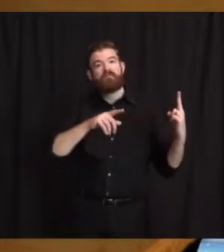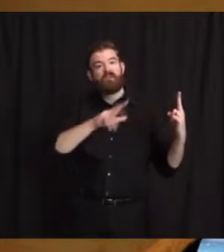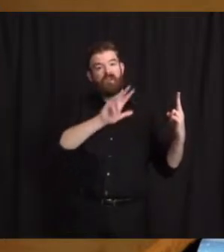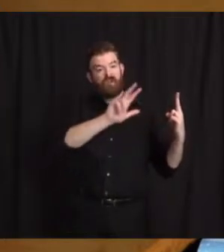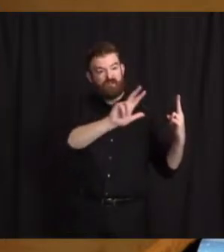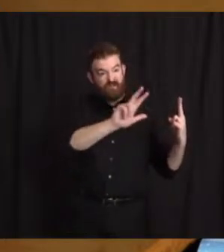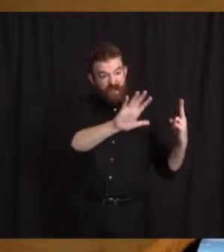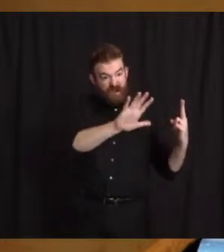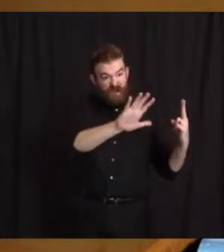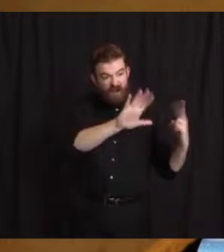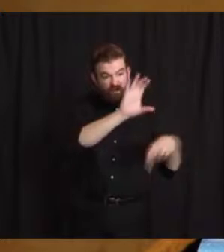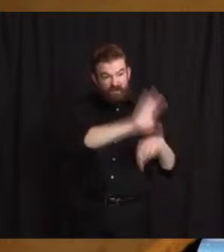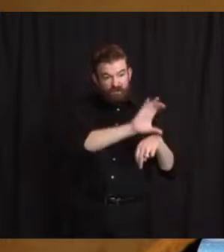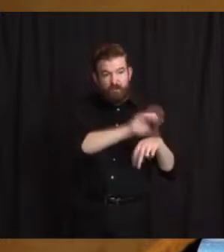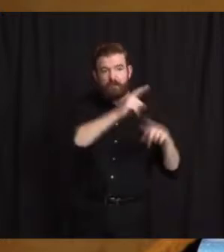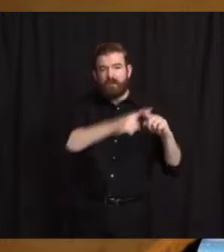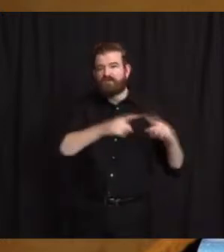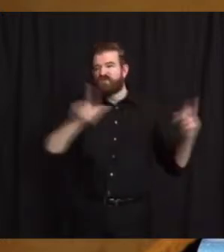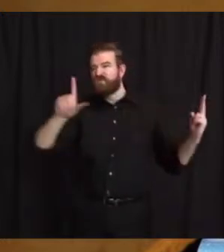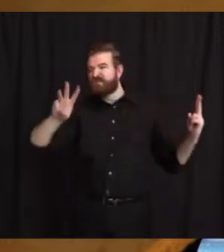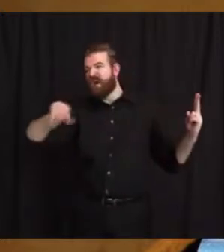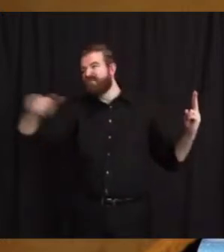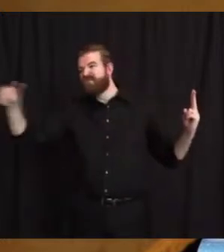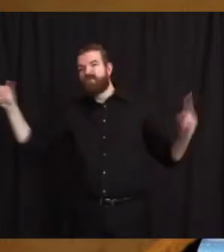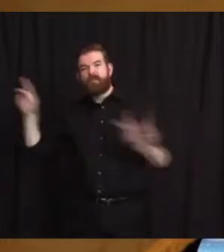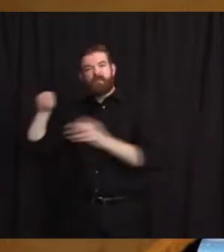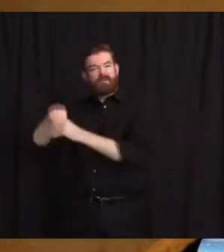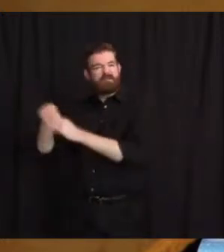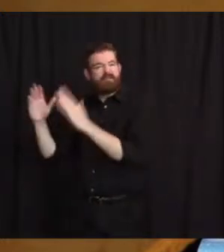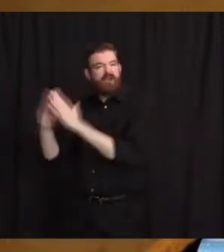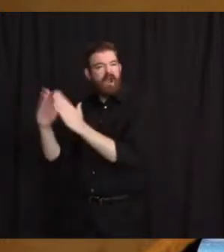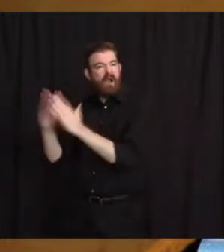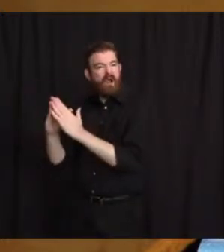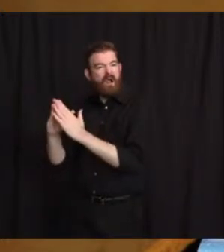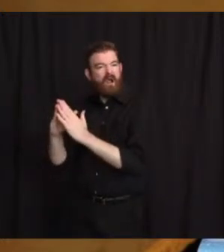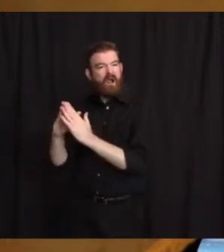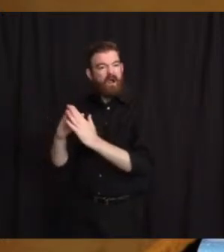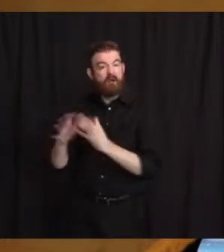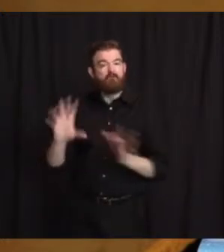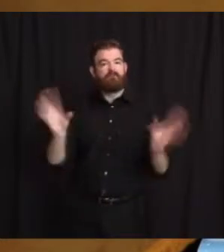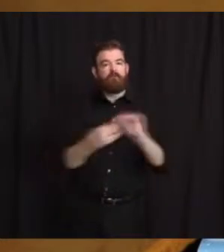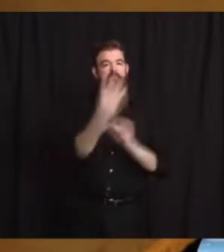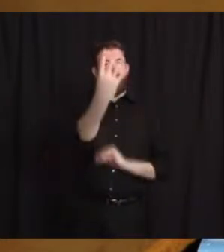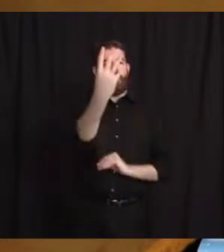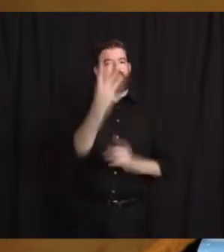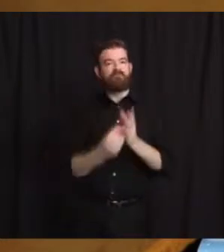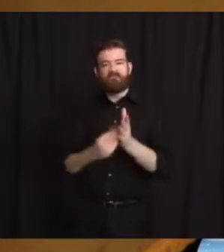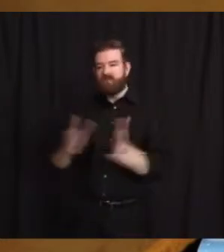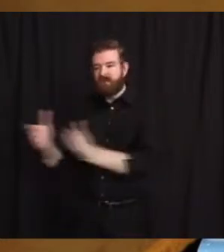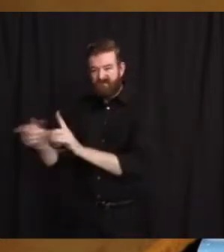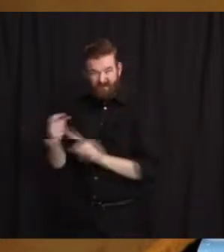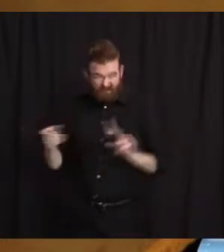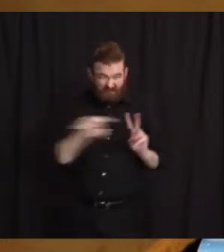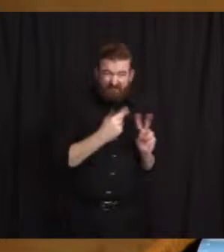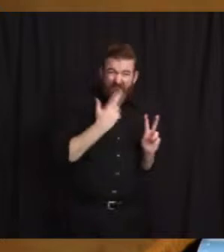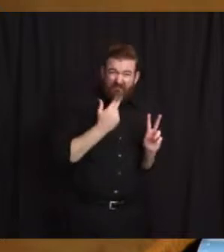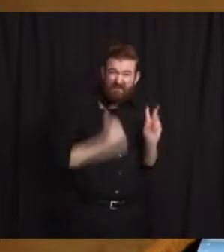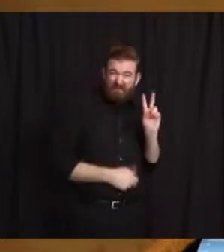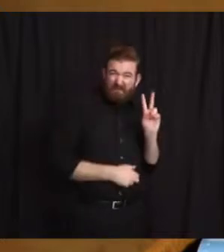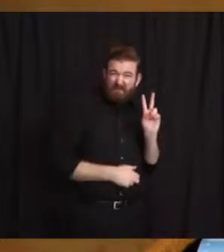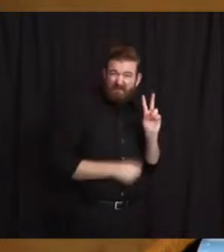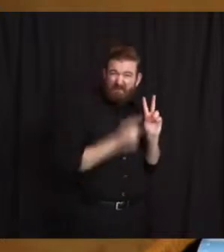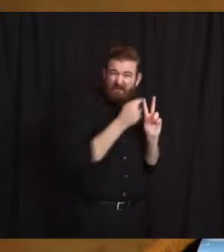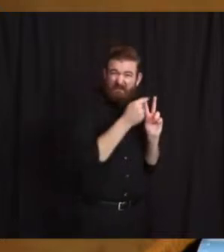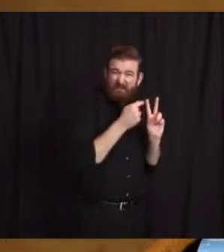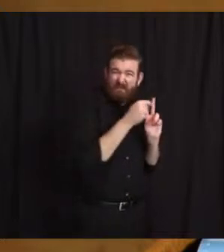and 4 deaths resulted. This report emphasizes that large gatherings